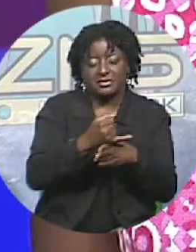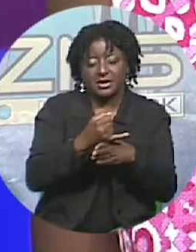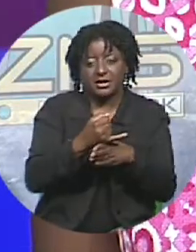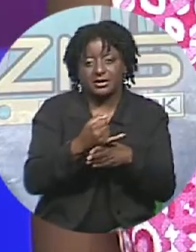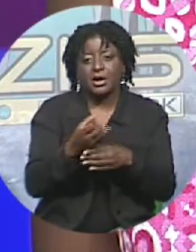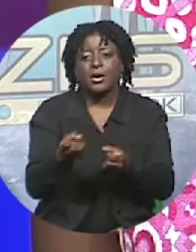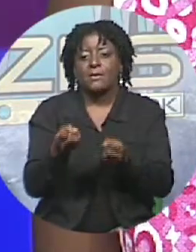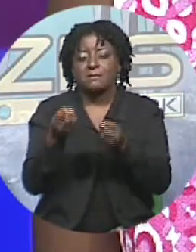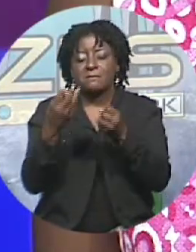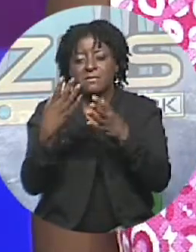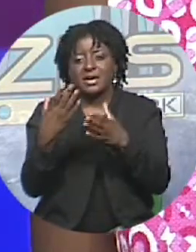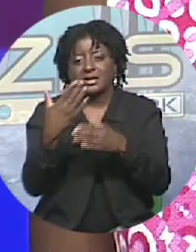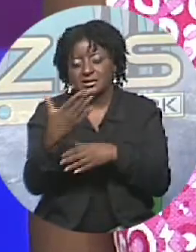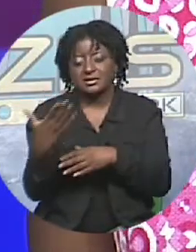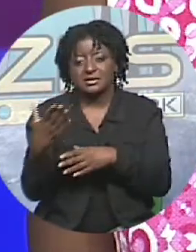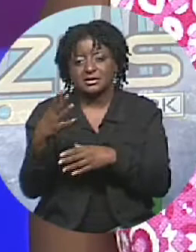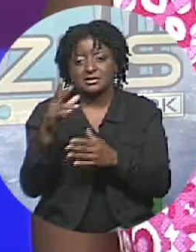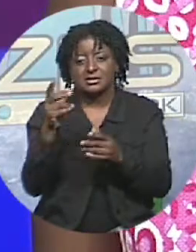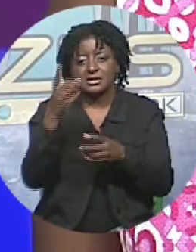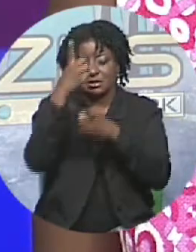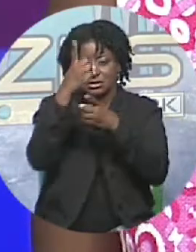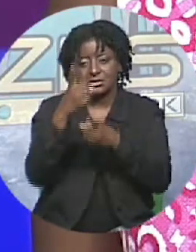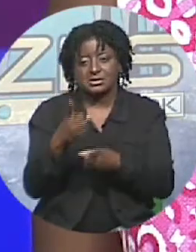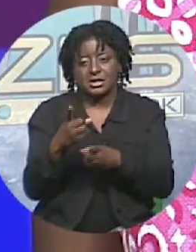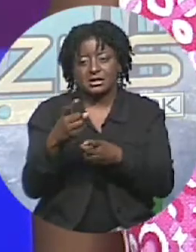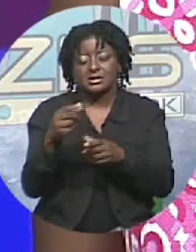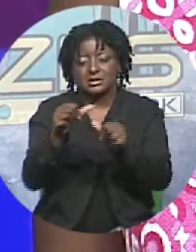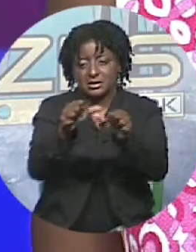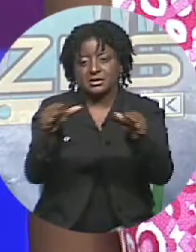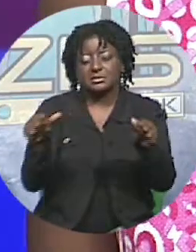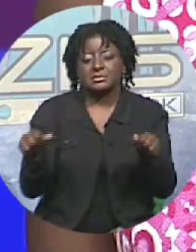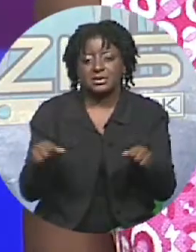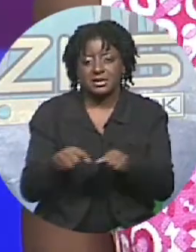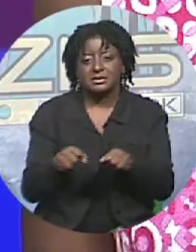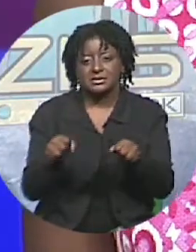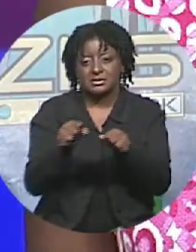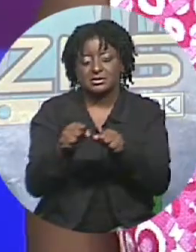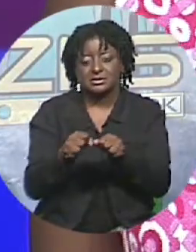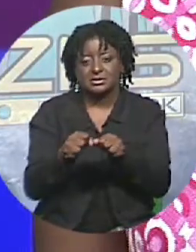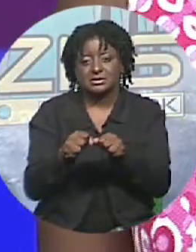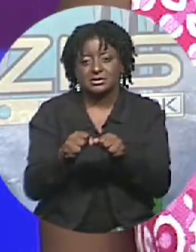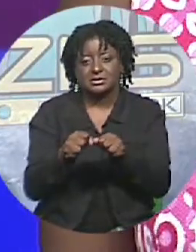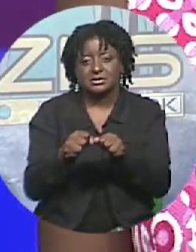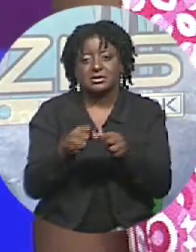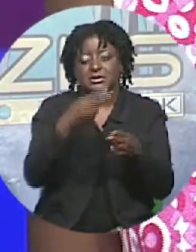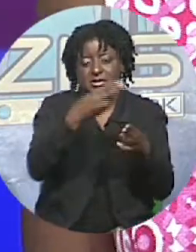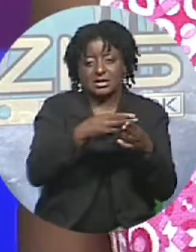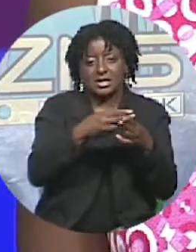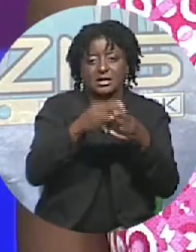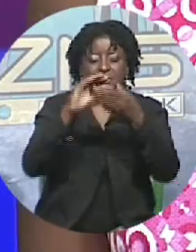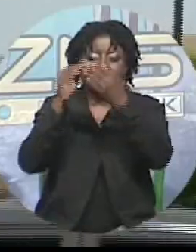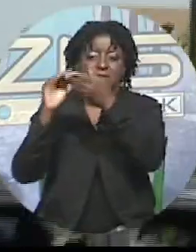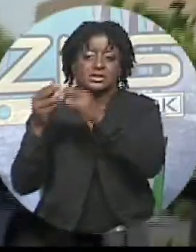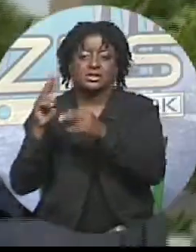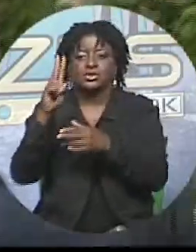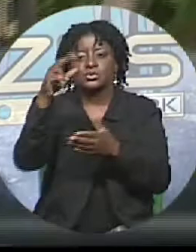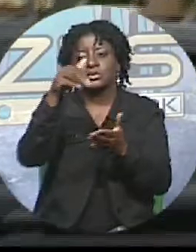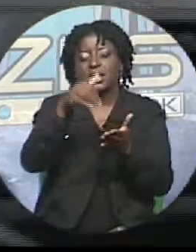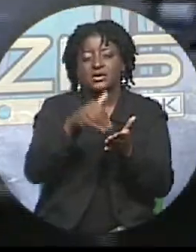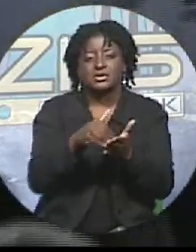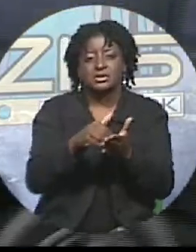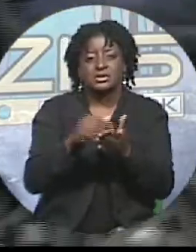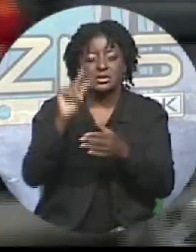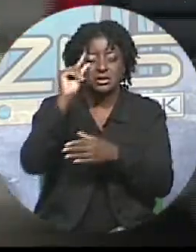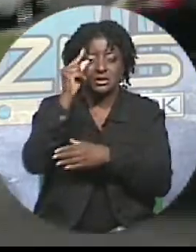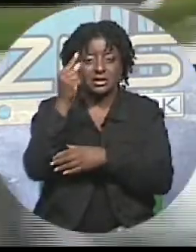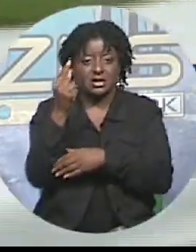factors determining the chosen site, described commonly as City 2000. Carla Palmer reports. The